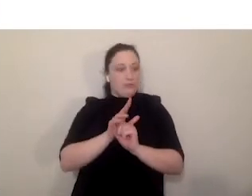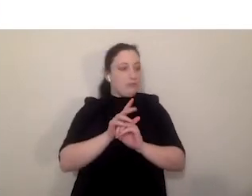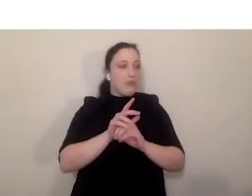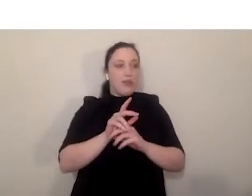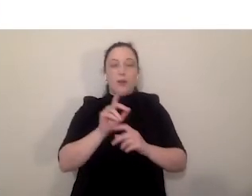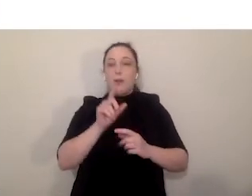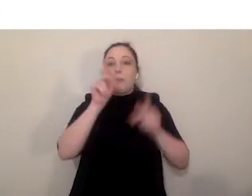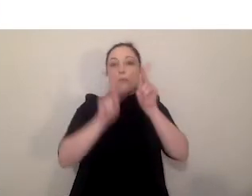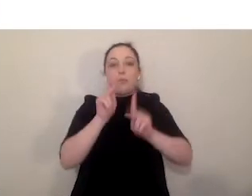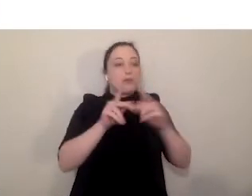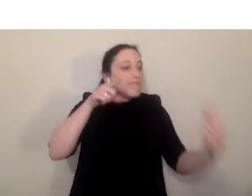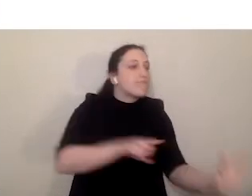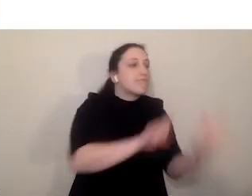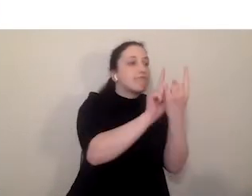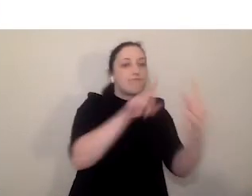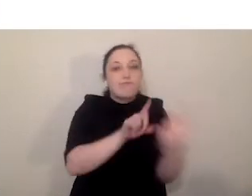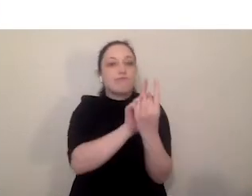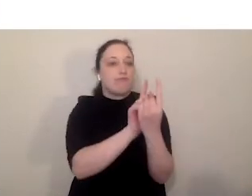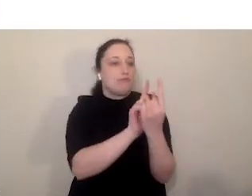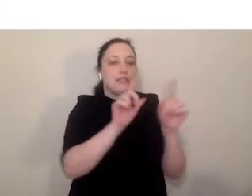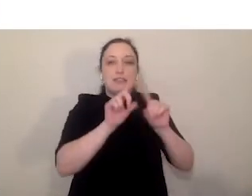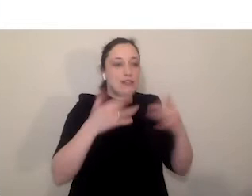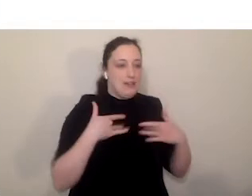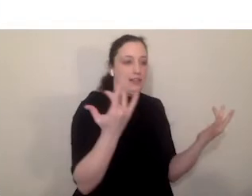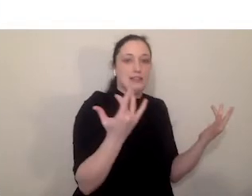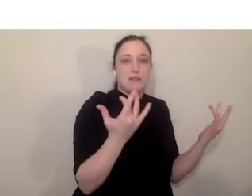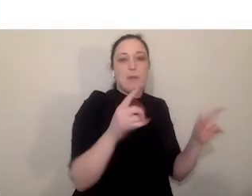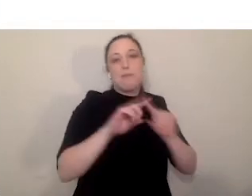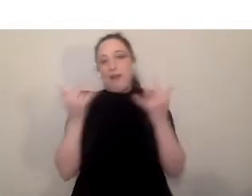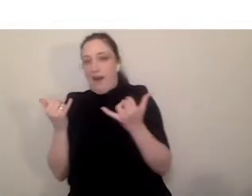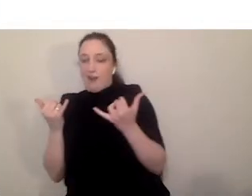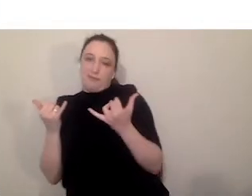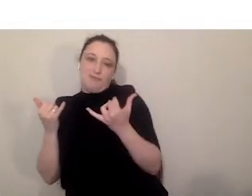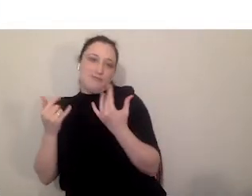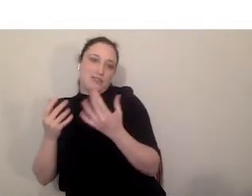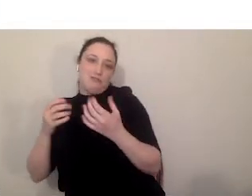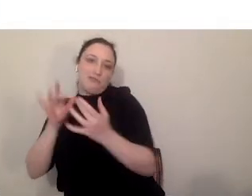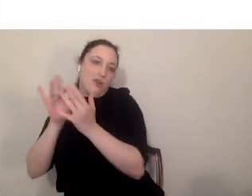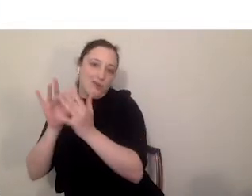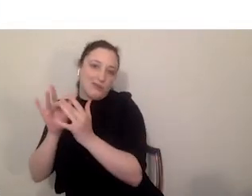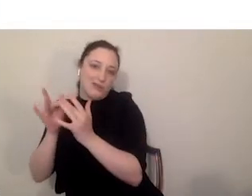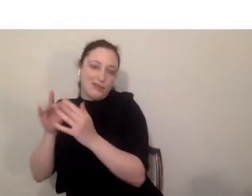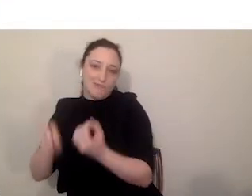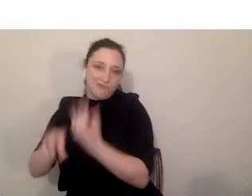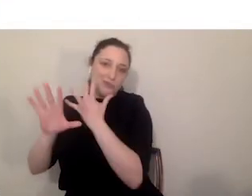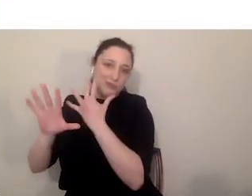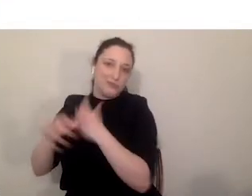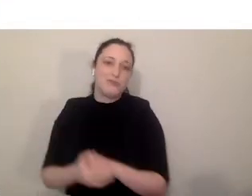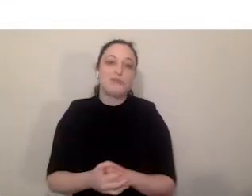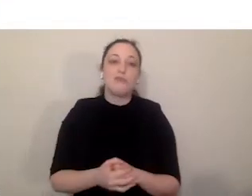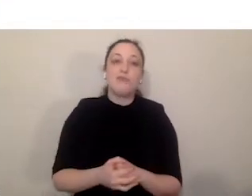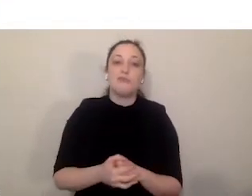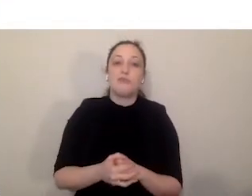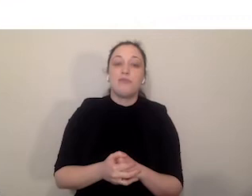And so we've switched to virtual, and we've had several. So we've got our fourth